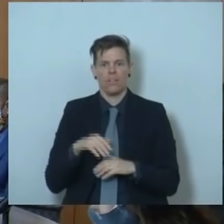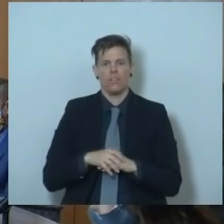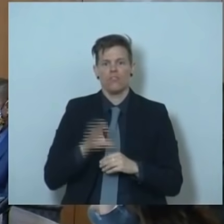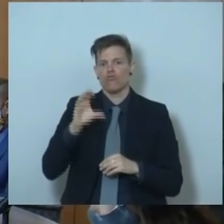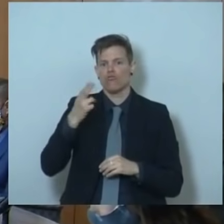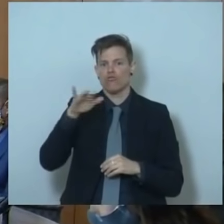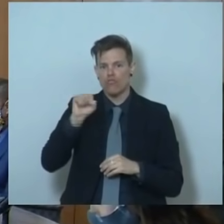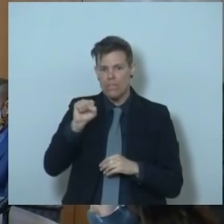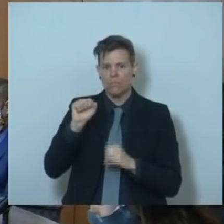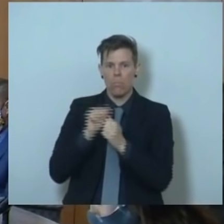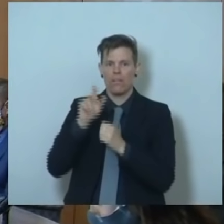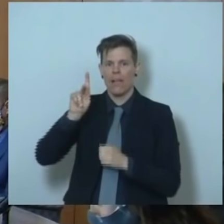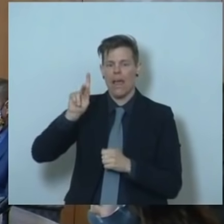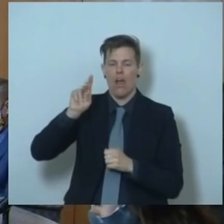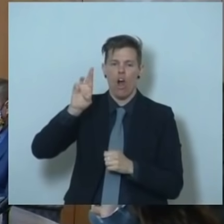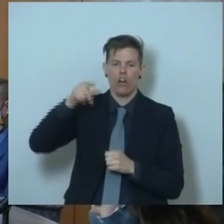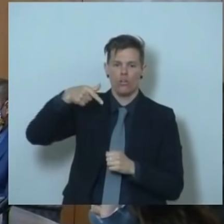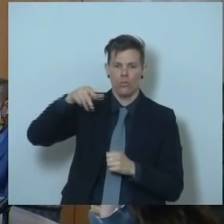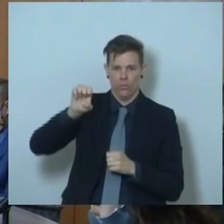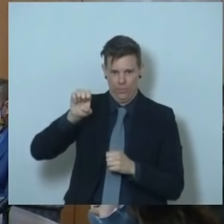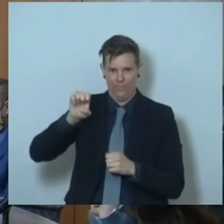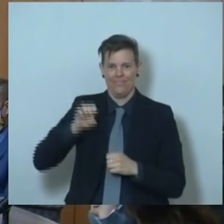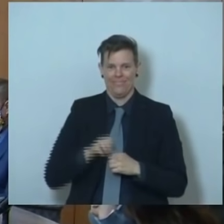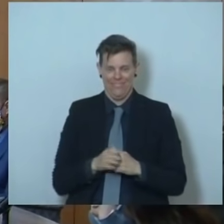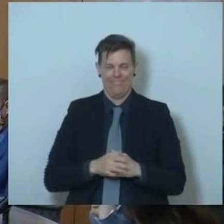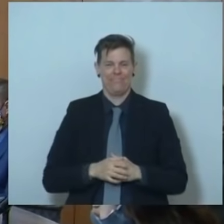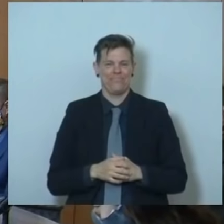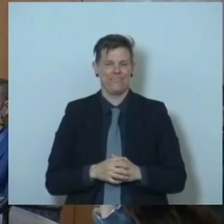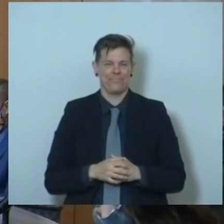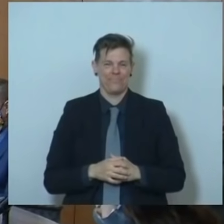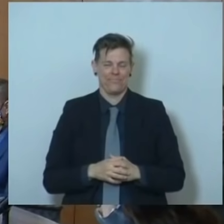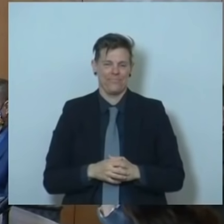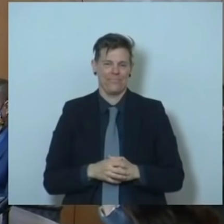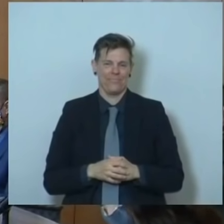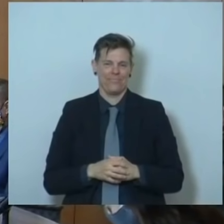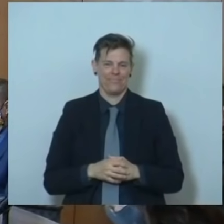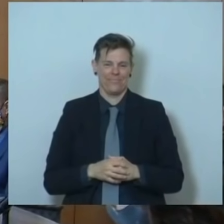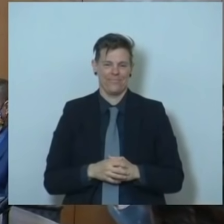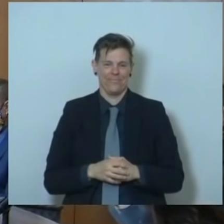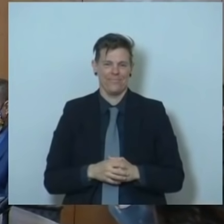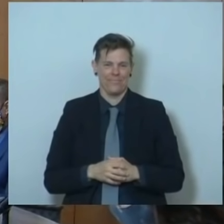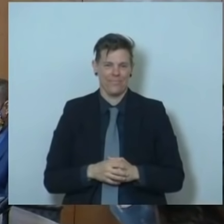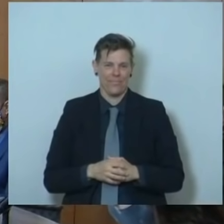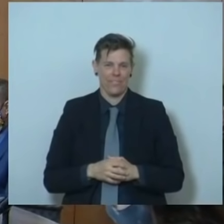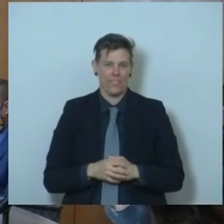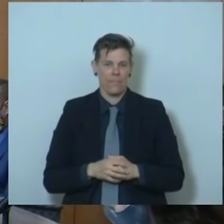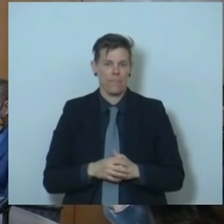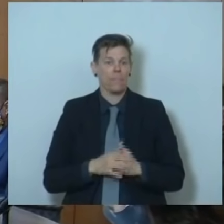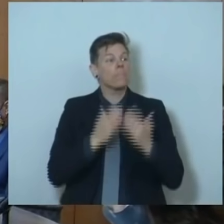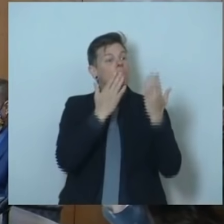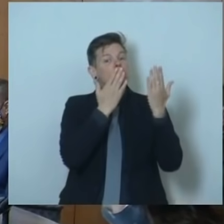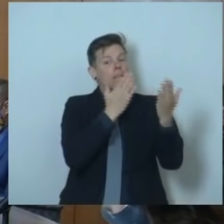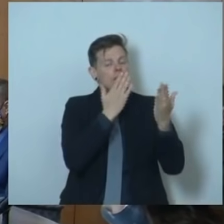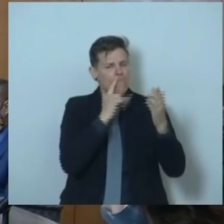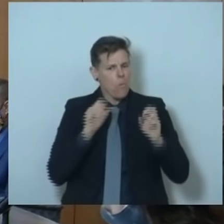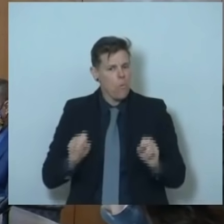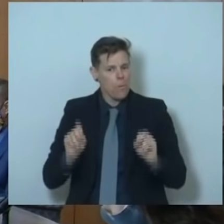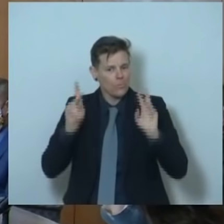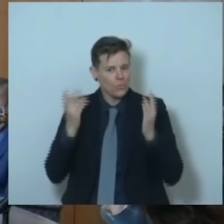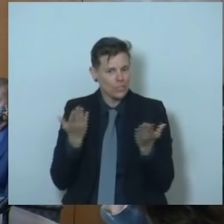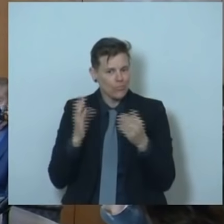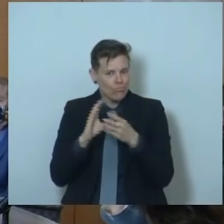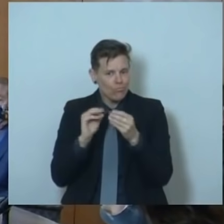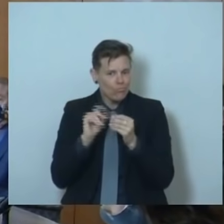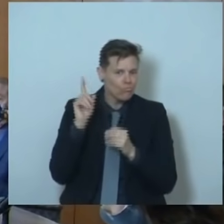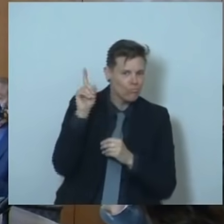are unmuted. Go ahead and ask your question. Thank you very much for the opportunity. I wanted to ask about